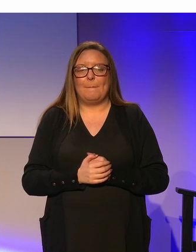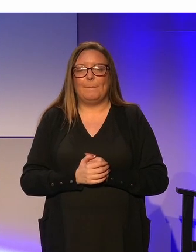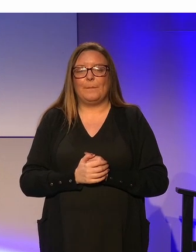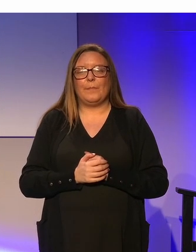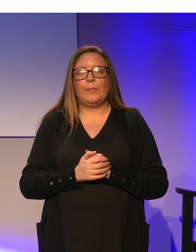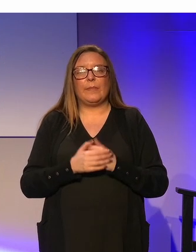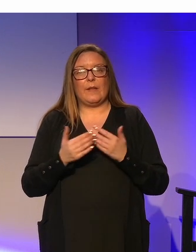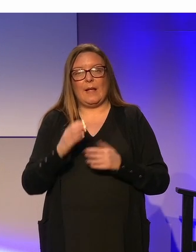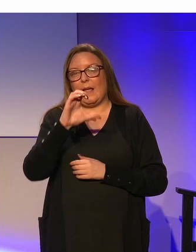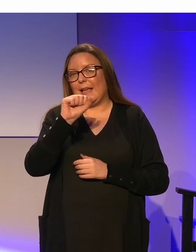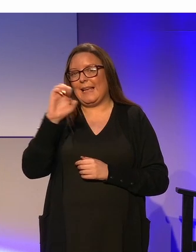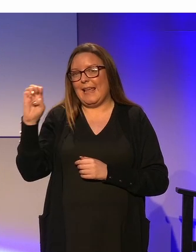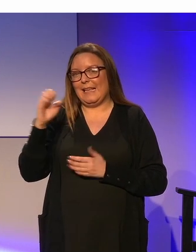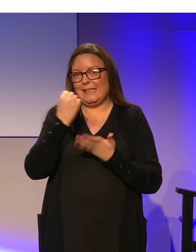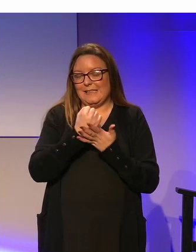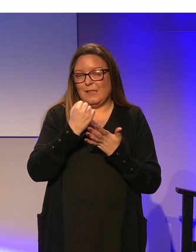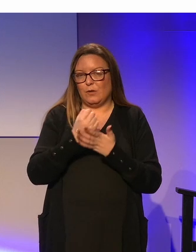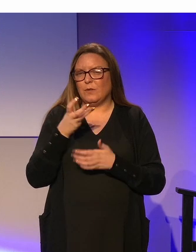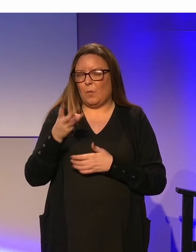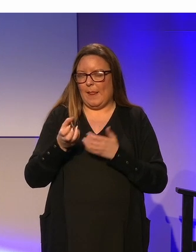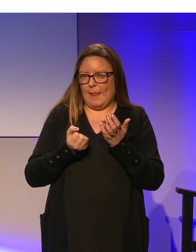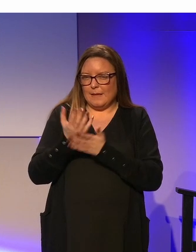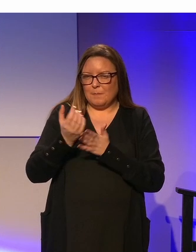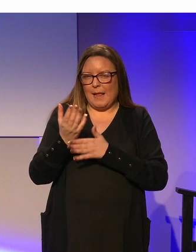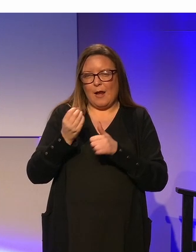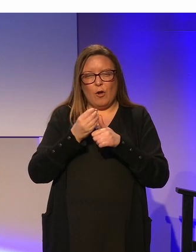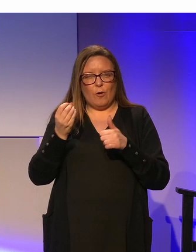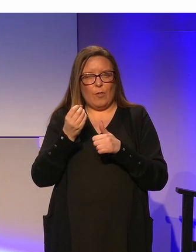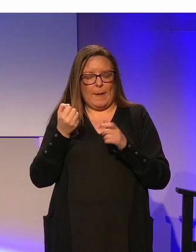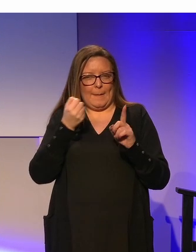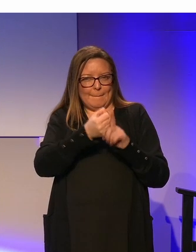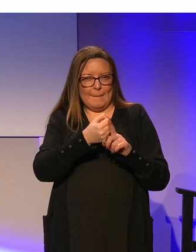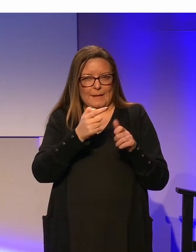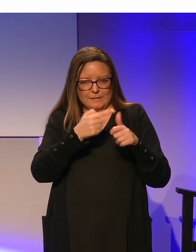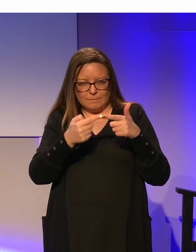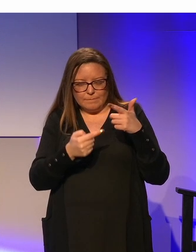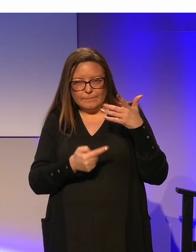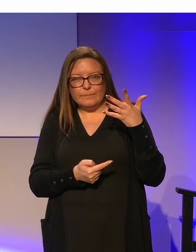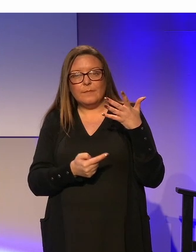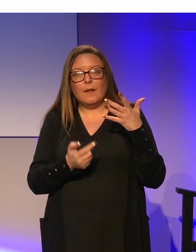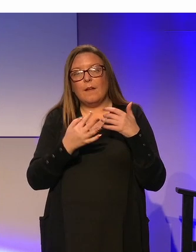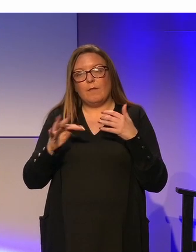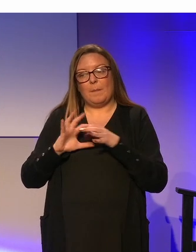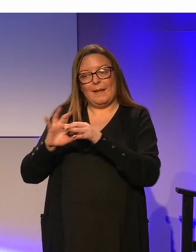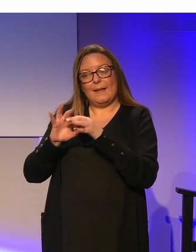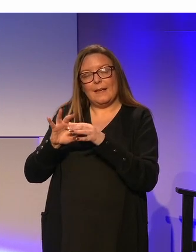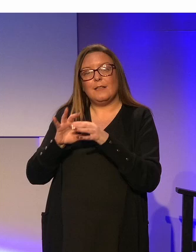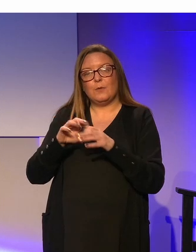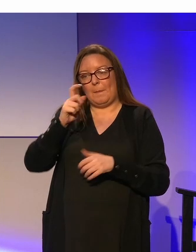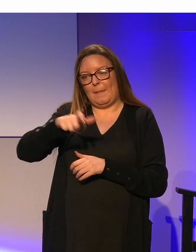in terms of the case studies, Lisa will tell you what other impacts we were able to discern from our engagement with